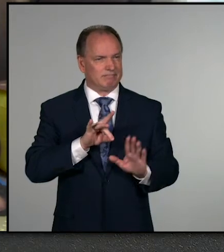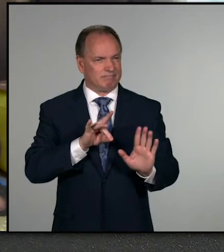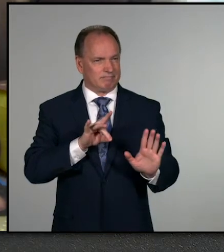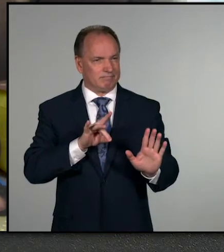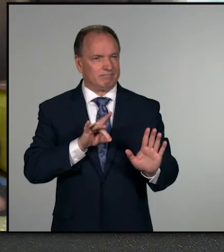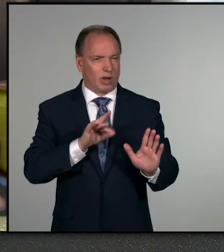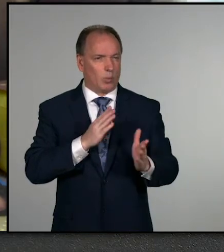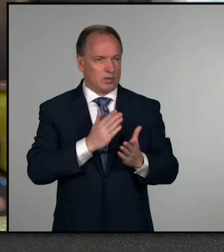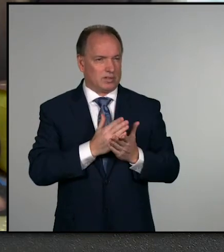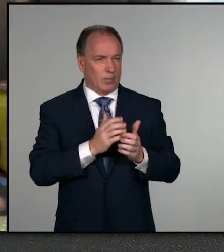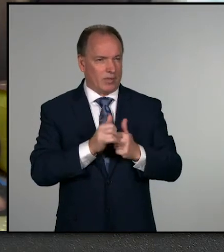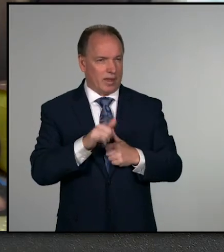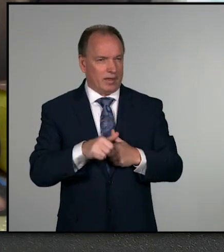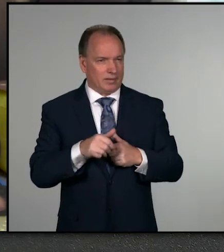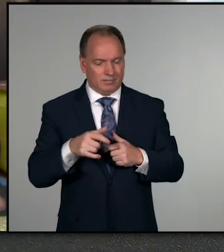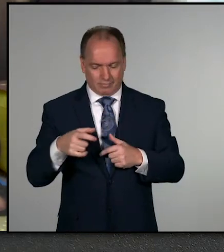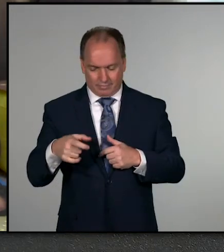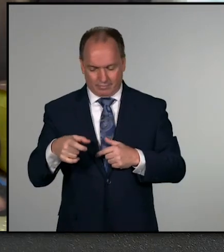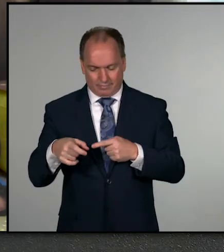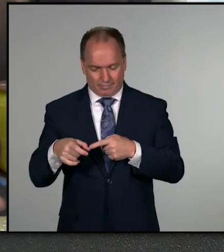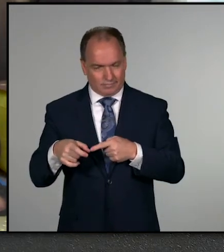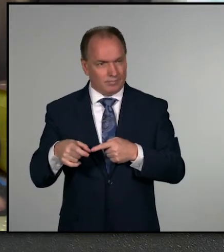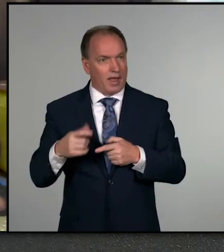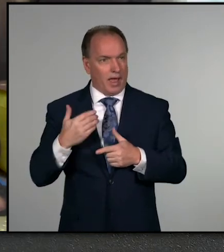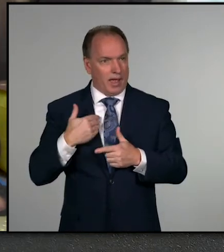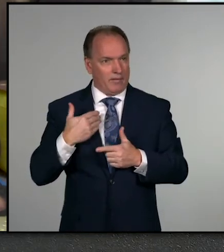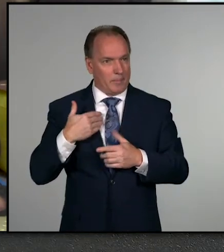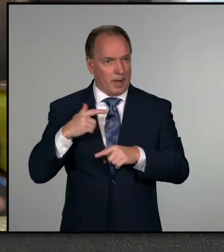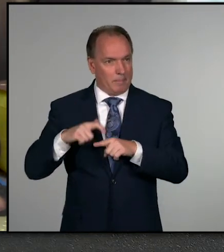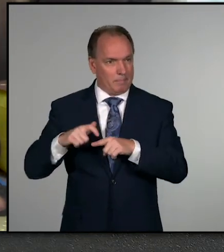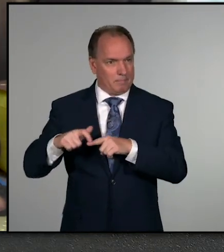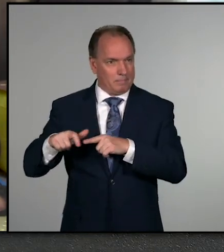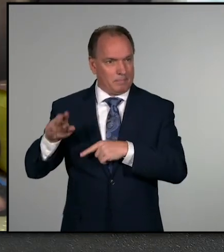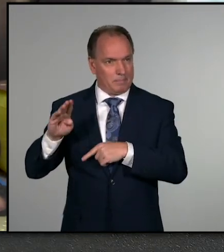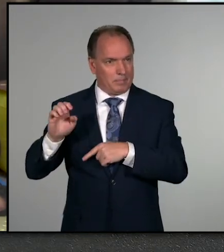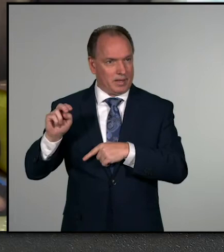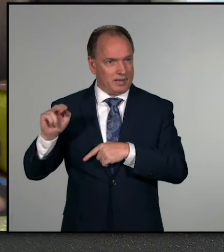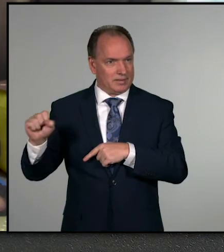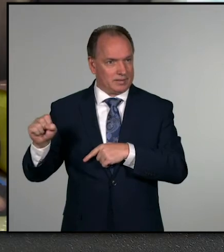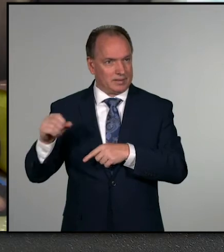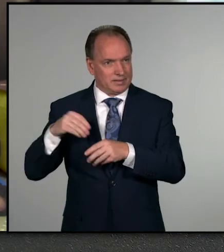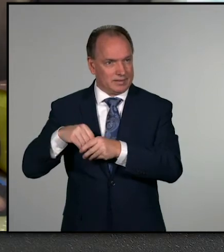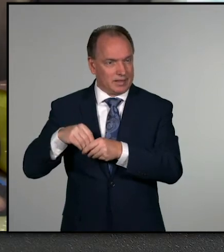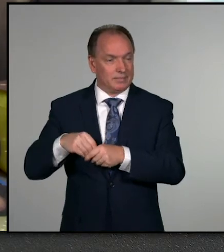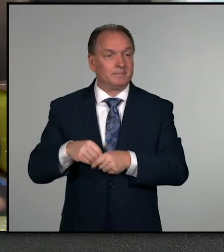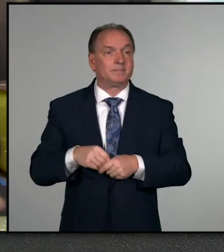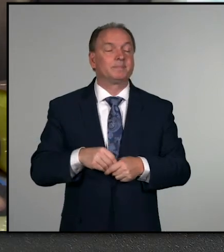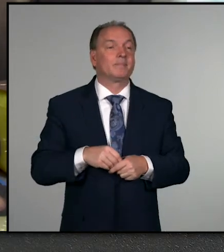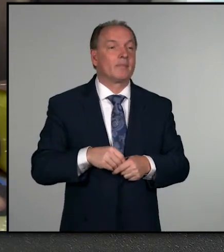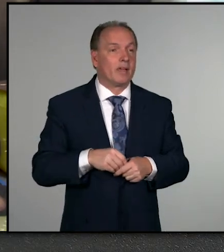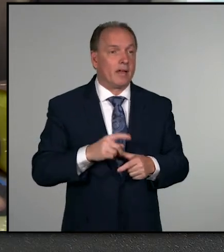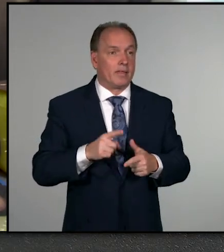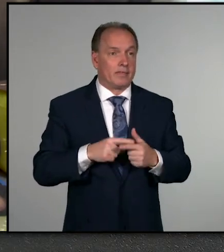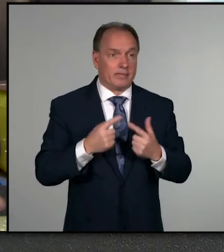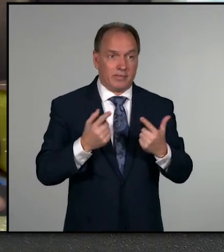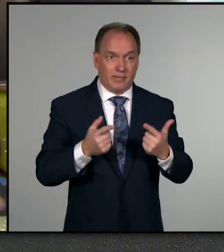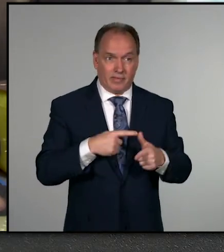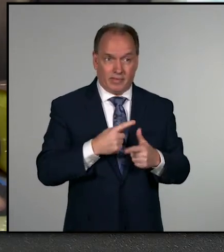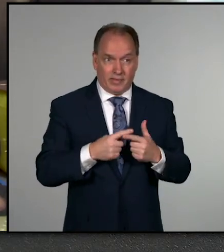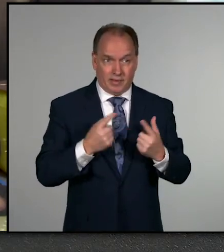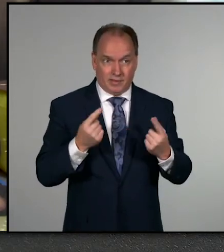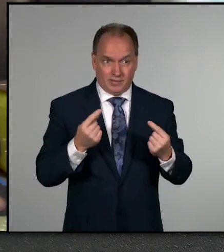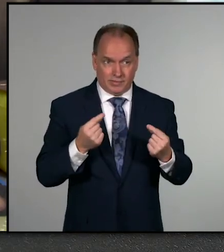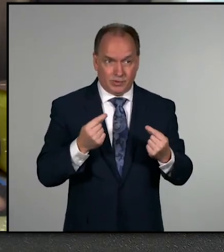8. And I'm going to stop there. This little part of the egg carton holds my beans, so I'm going to stop there. And then what you